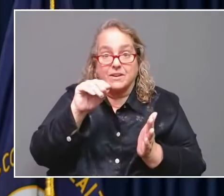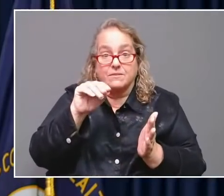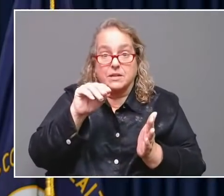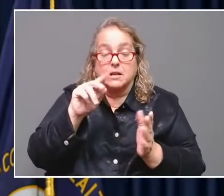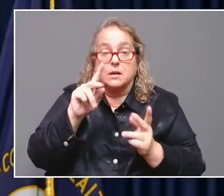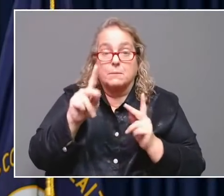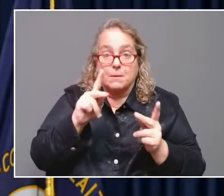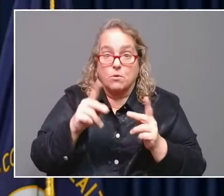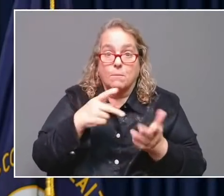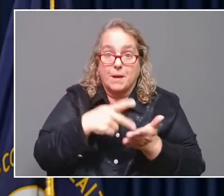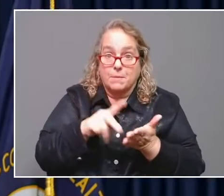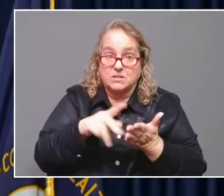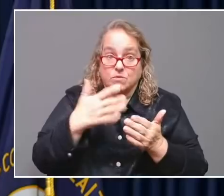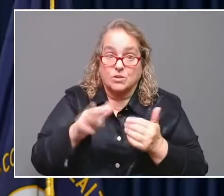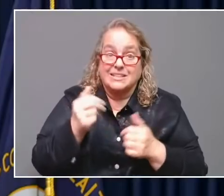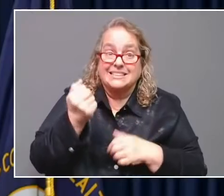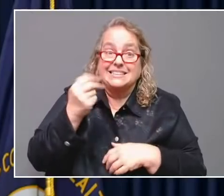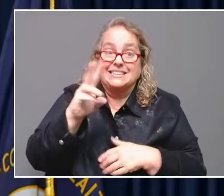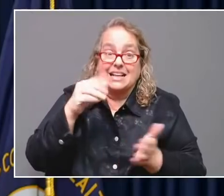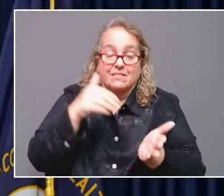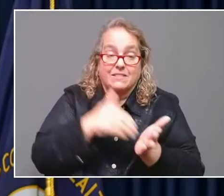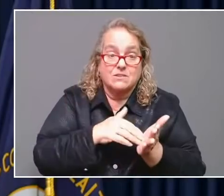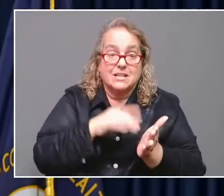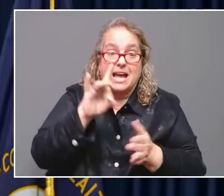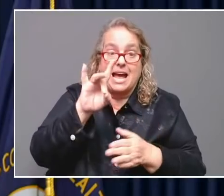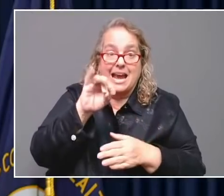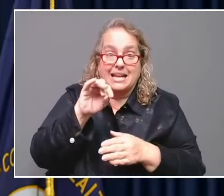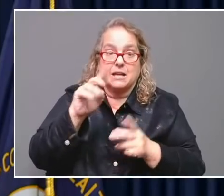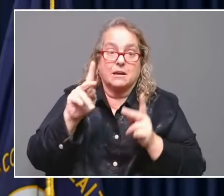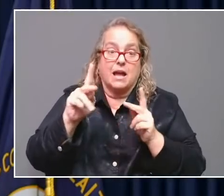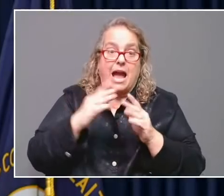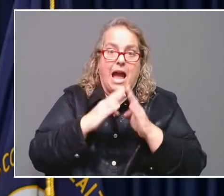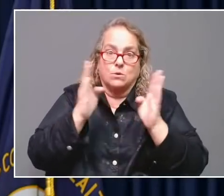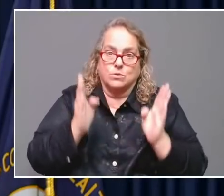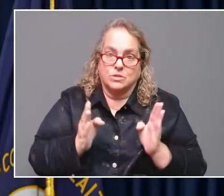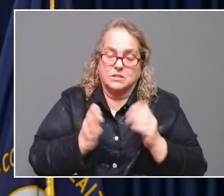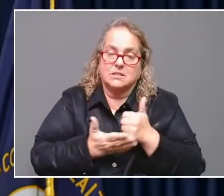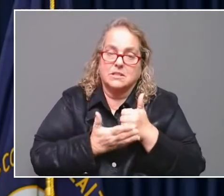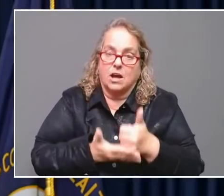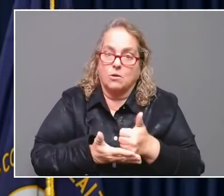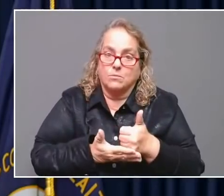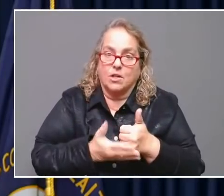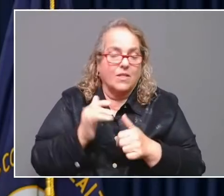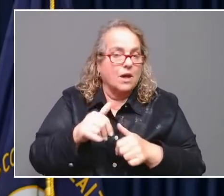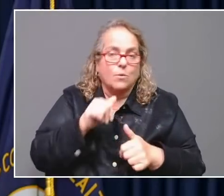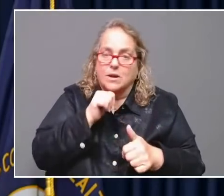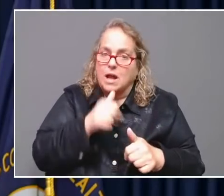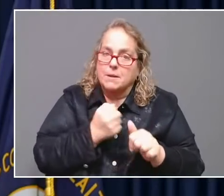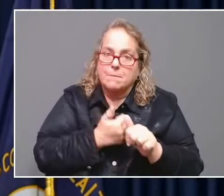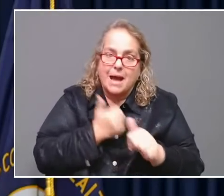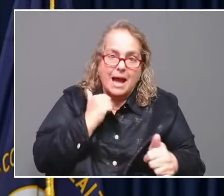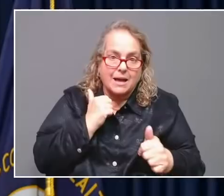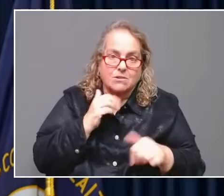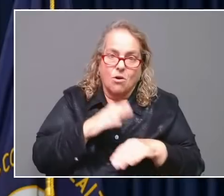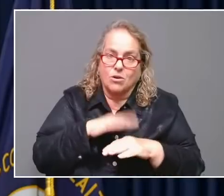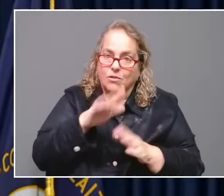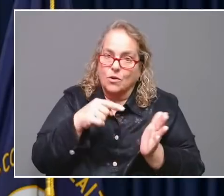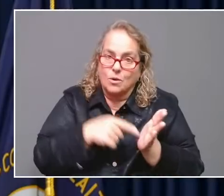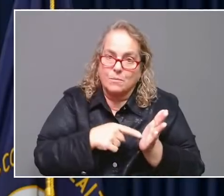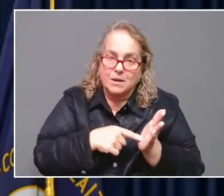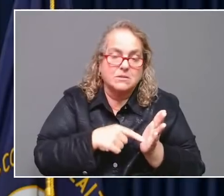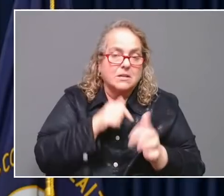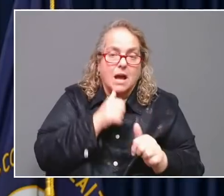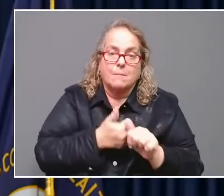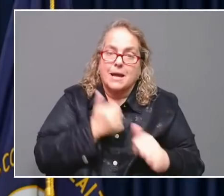assisting 16,680 households that won't be behind on their bills, that won't be behind on their rent, that won't